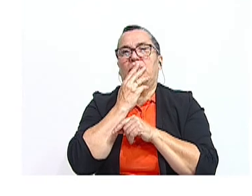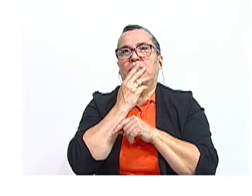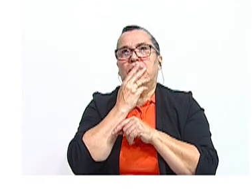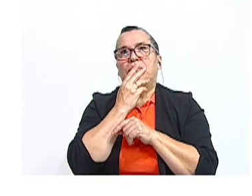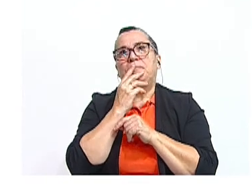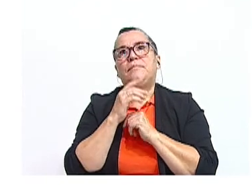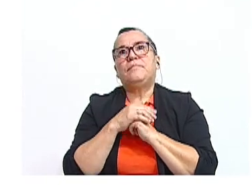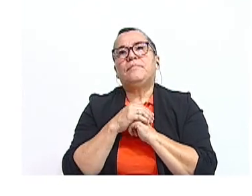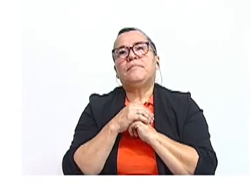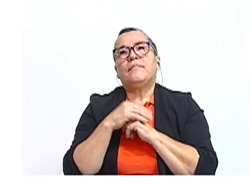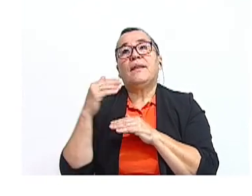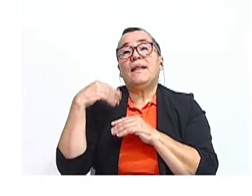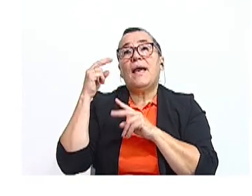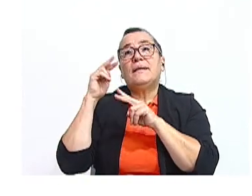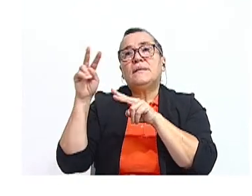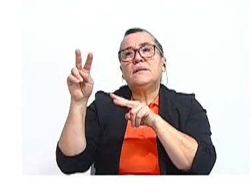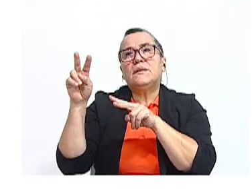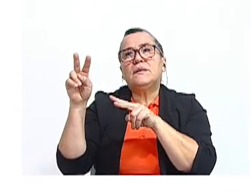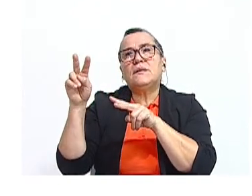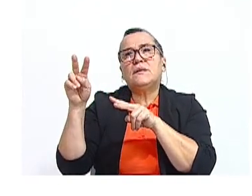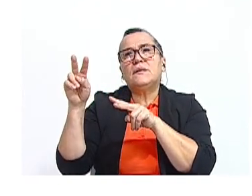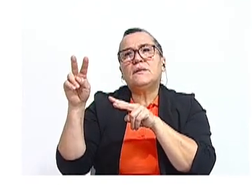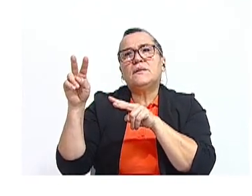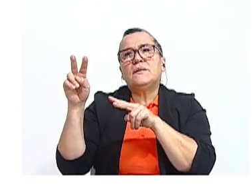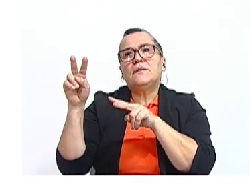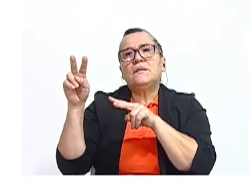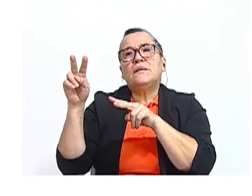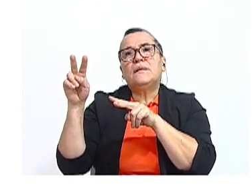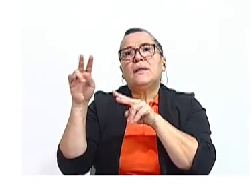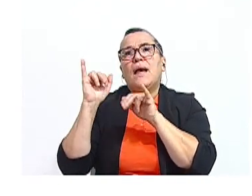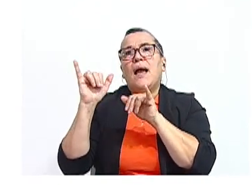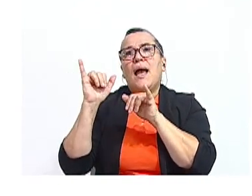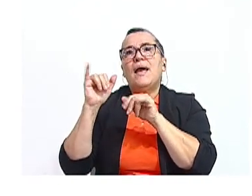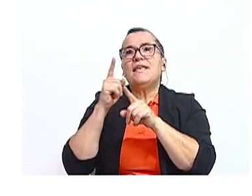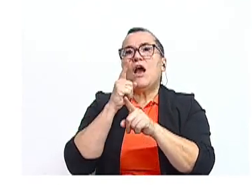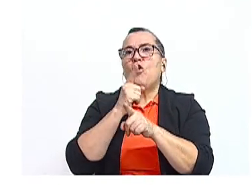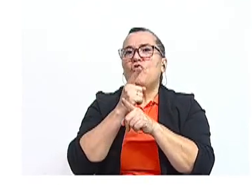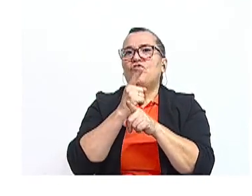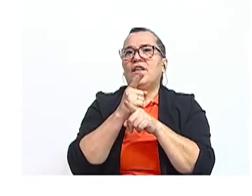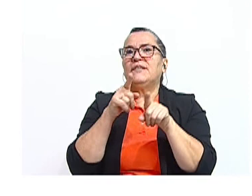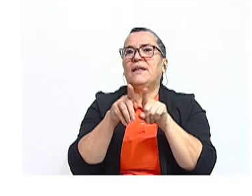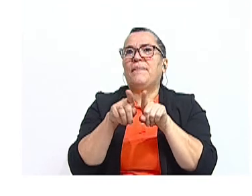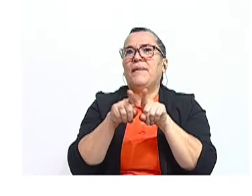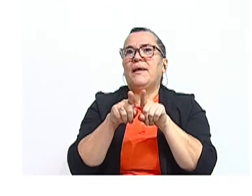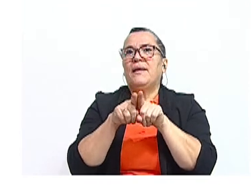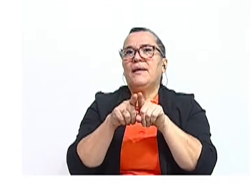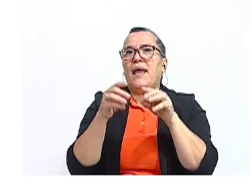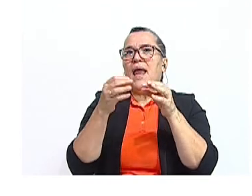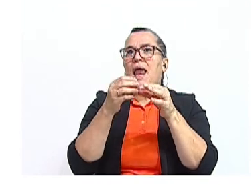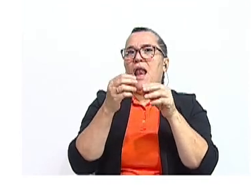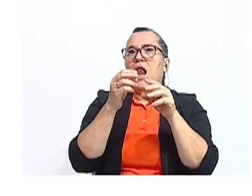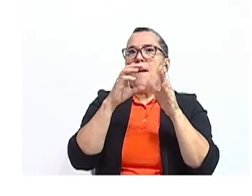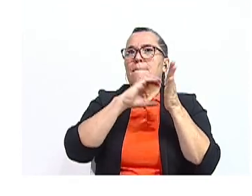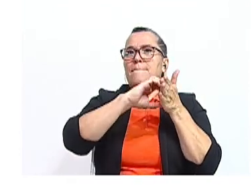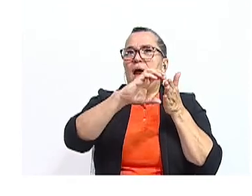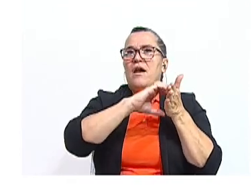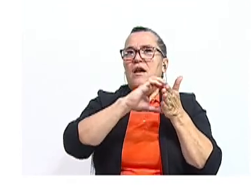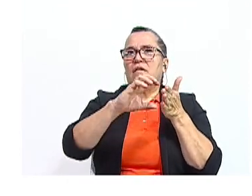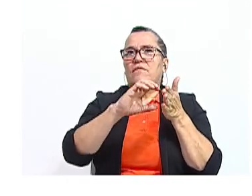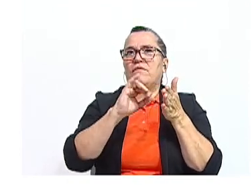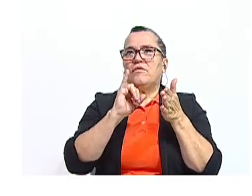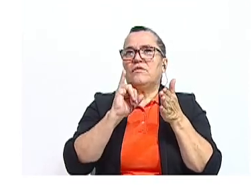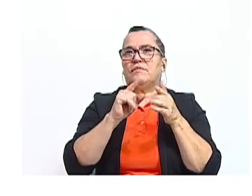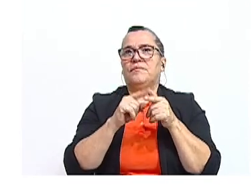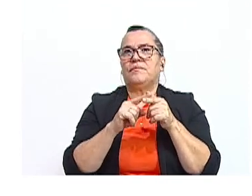please. And well, look at this part here. I corrected the paragraph, right? Costa Rica is using